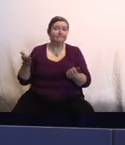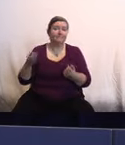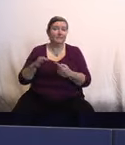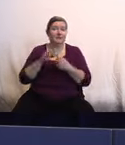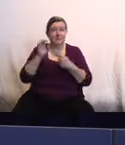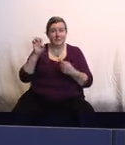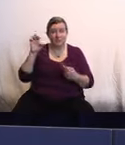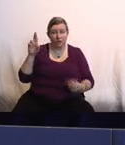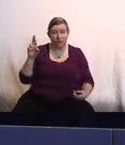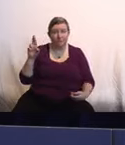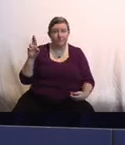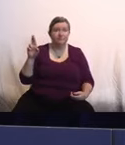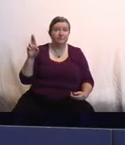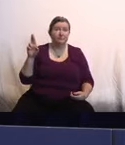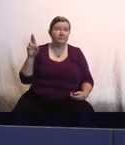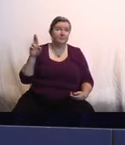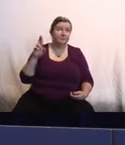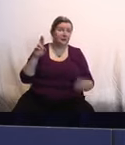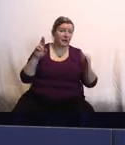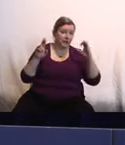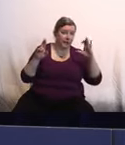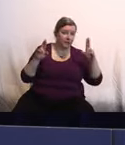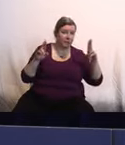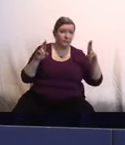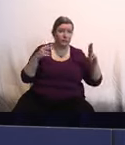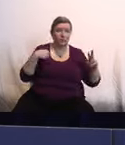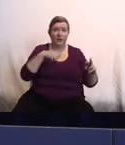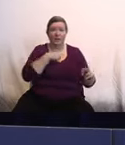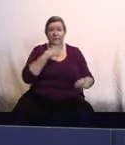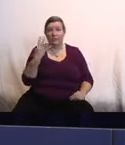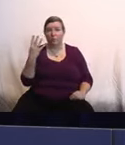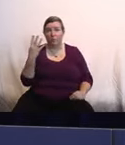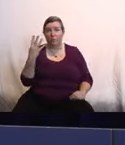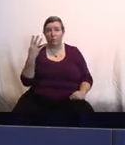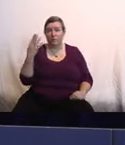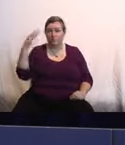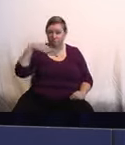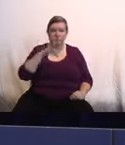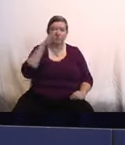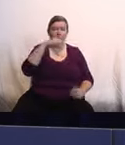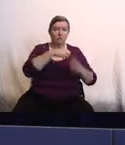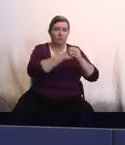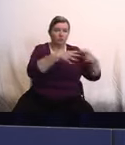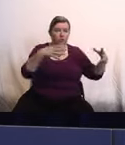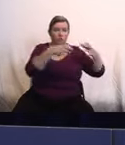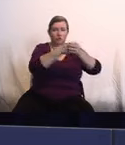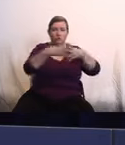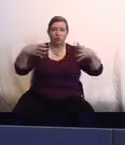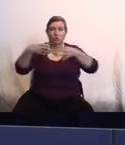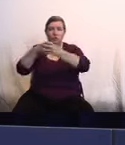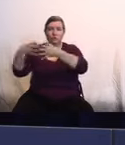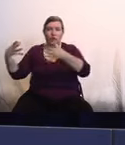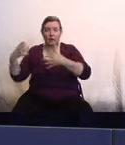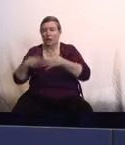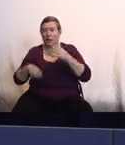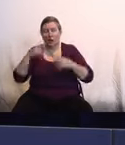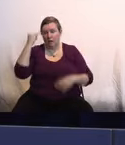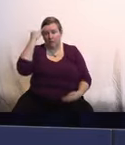surges now, or 4 surges, I guess, is unimaginable to me. And I've been